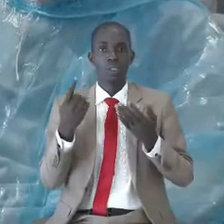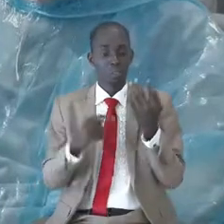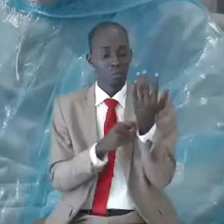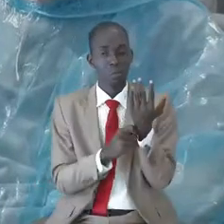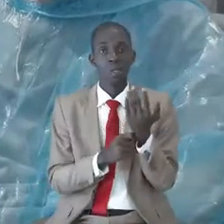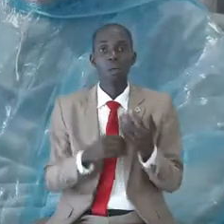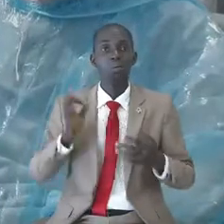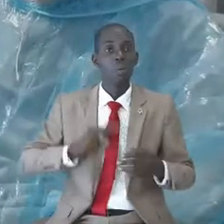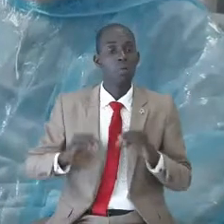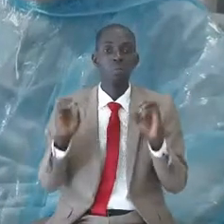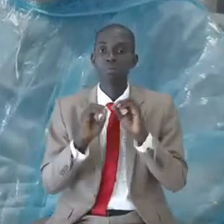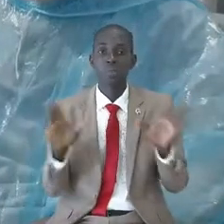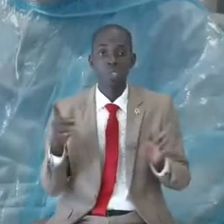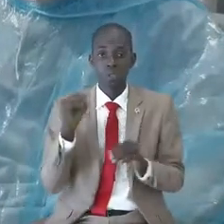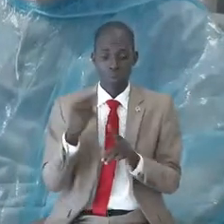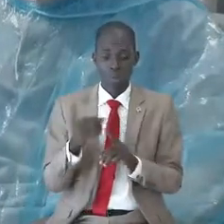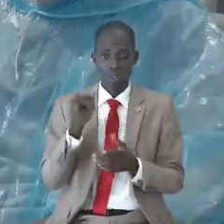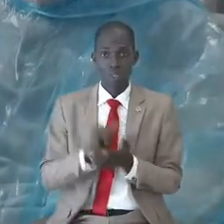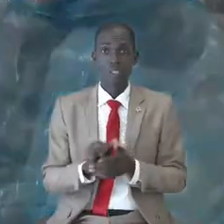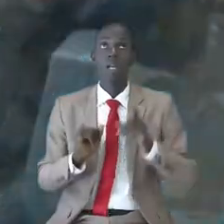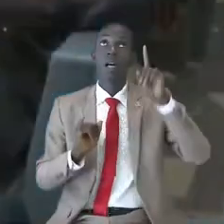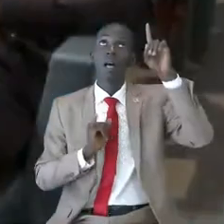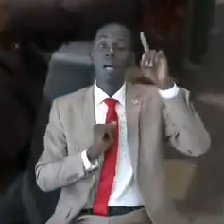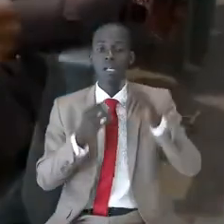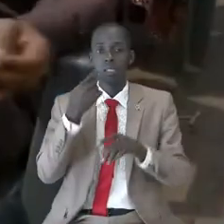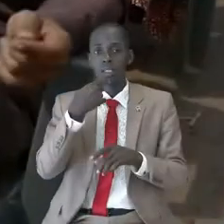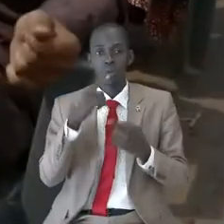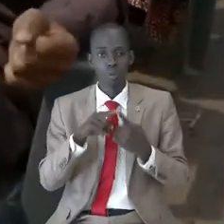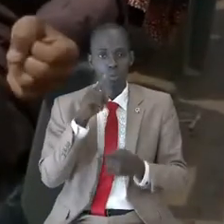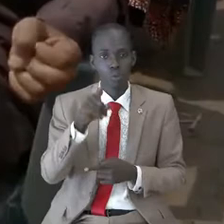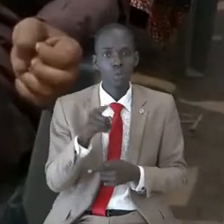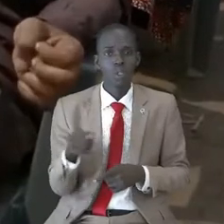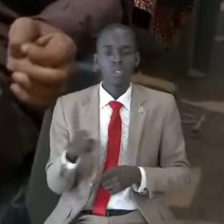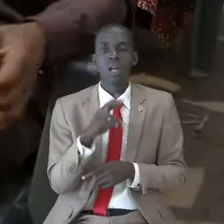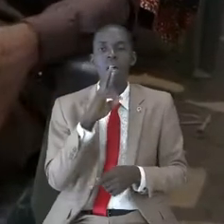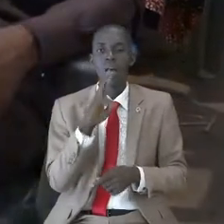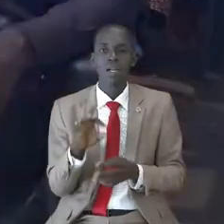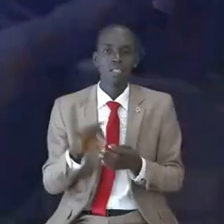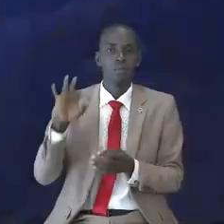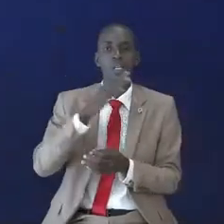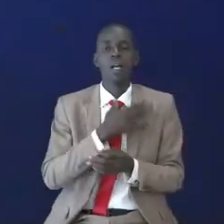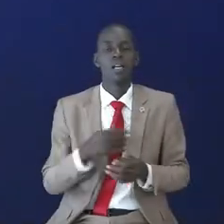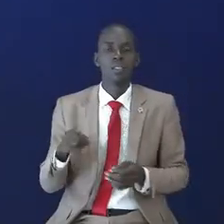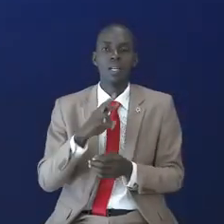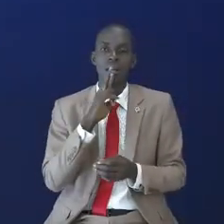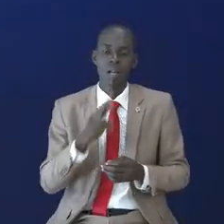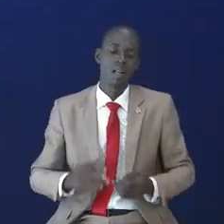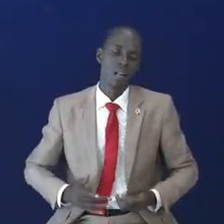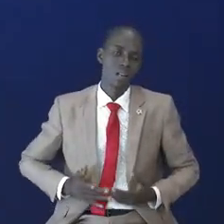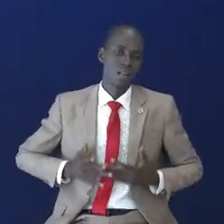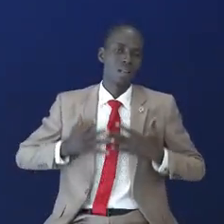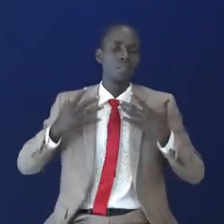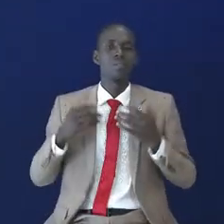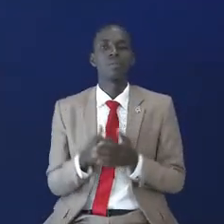words that I speak unto you, they're spirit and they are life.